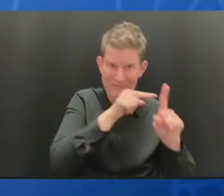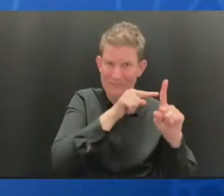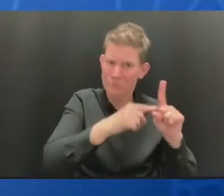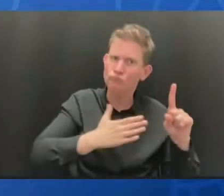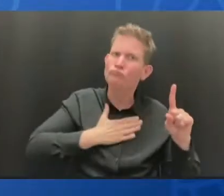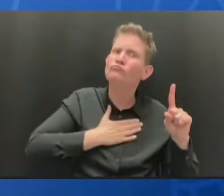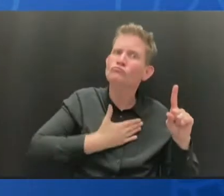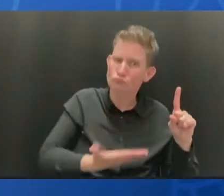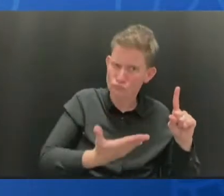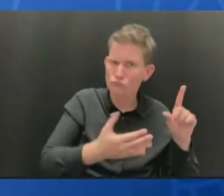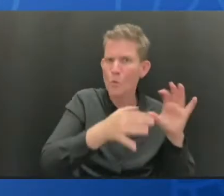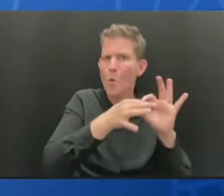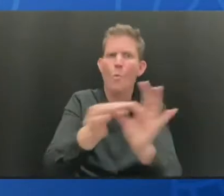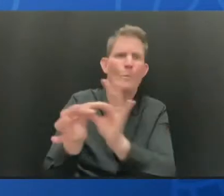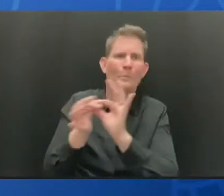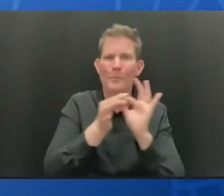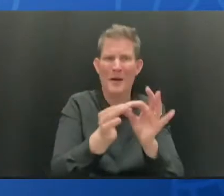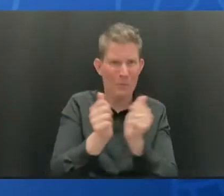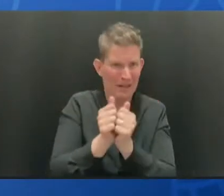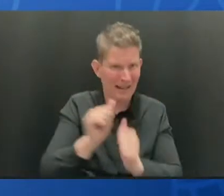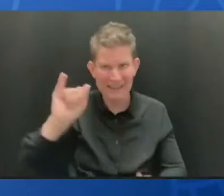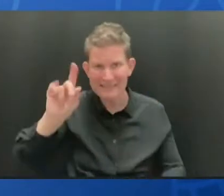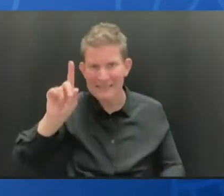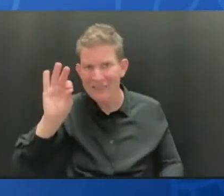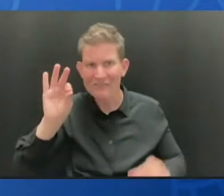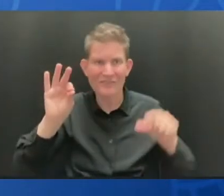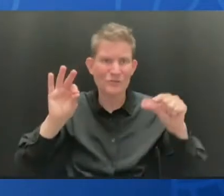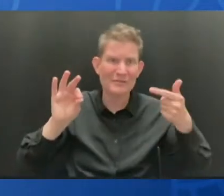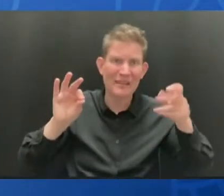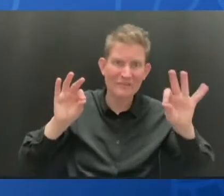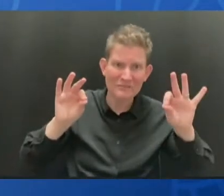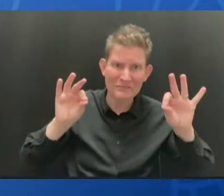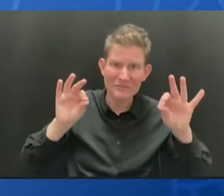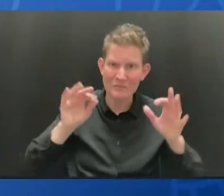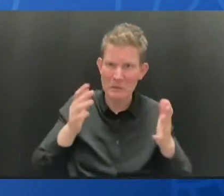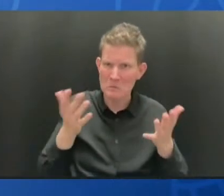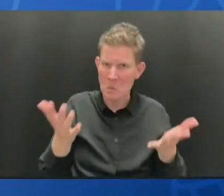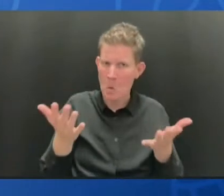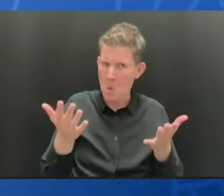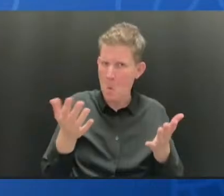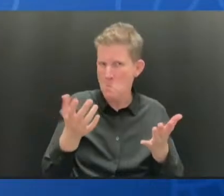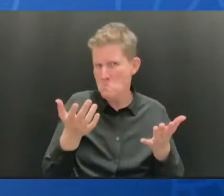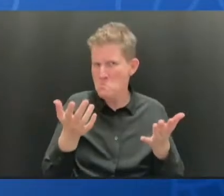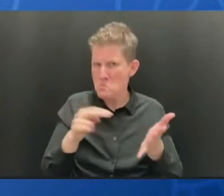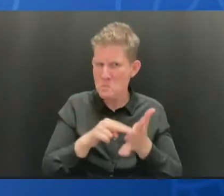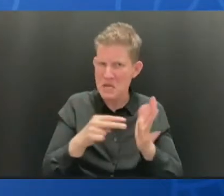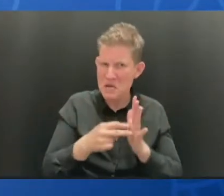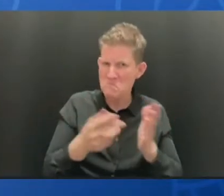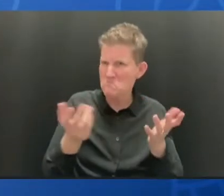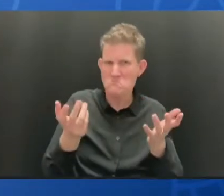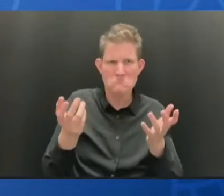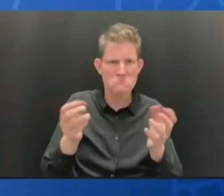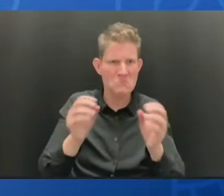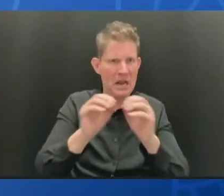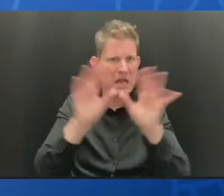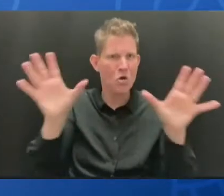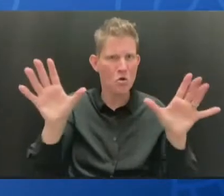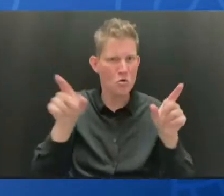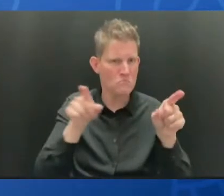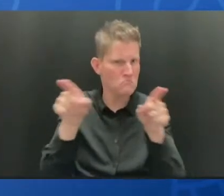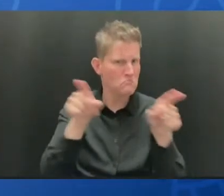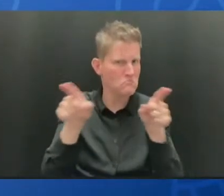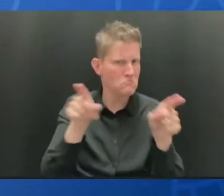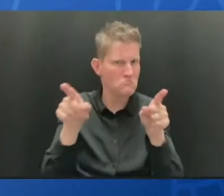and the foundation, so it's clearly being done, and the security of it is carried out by,